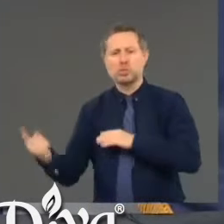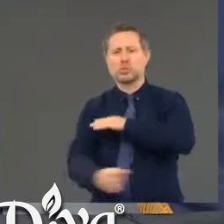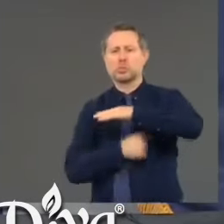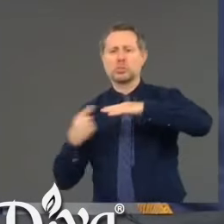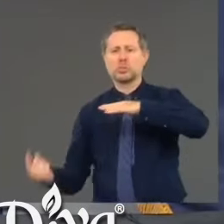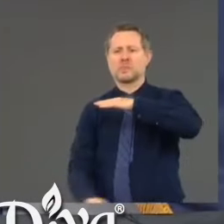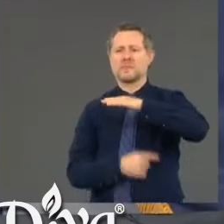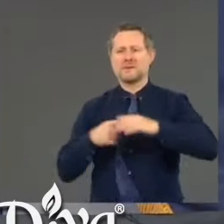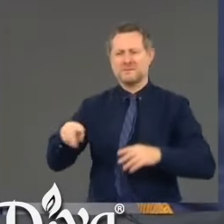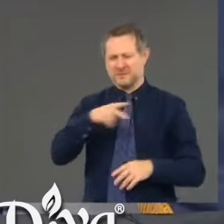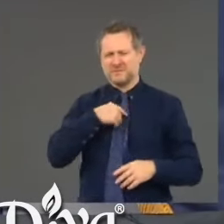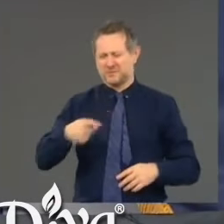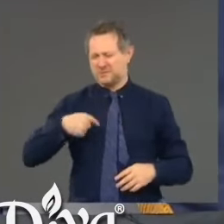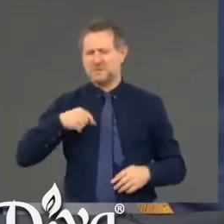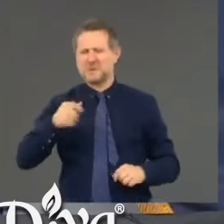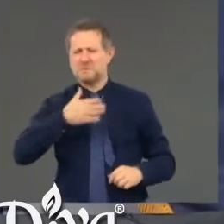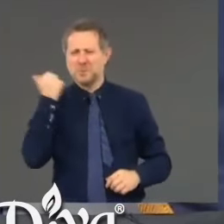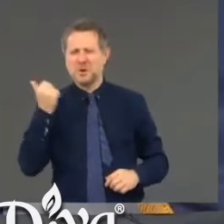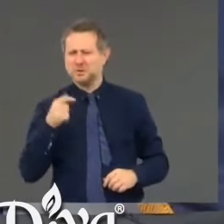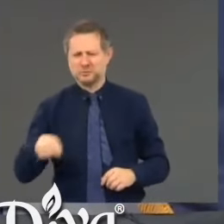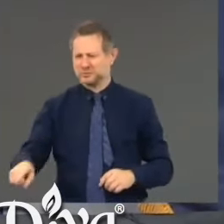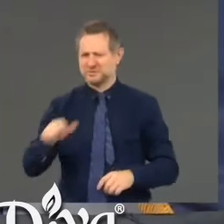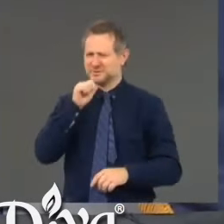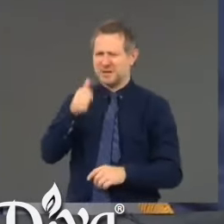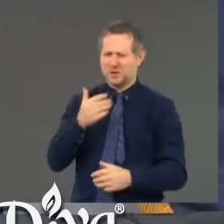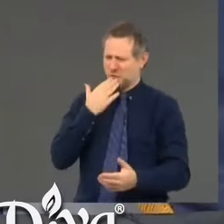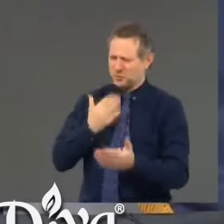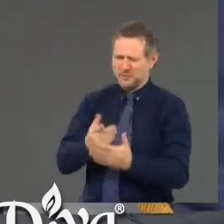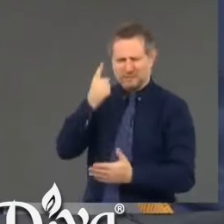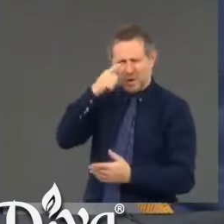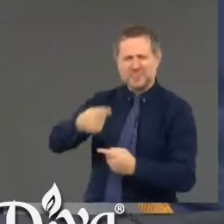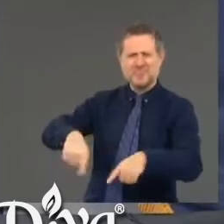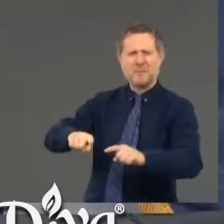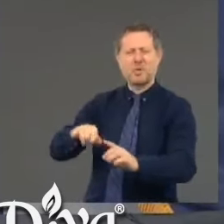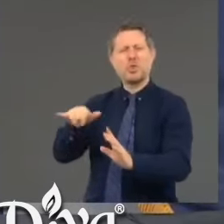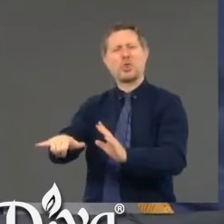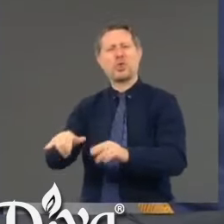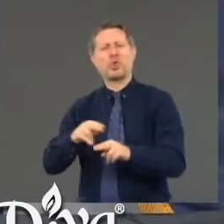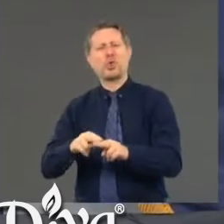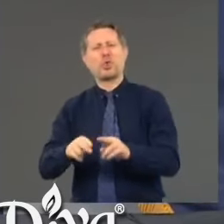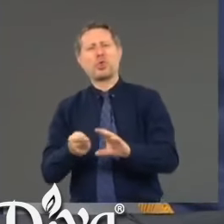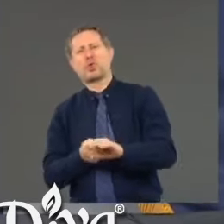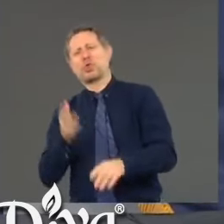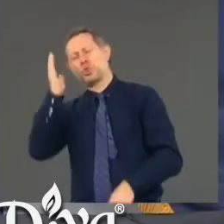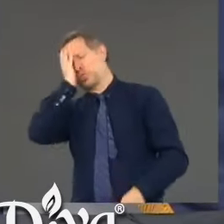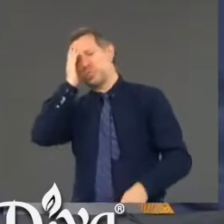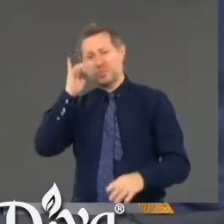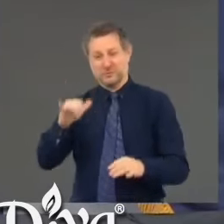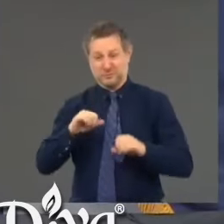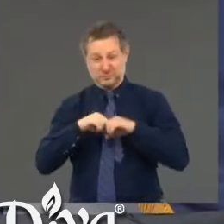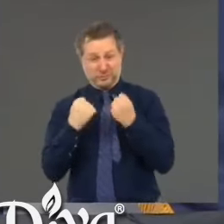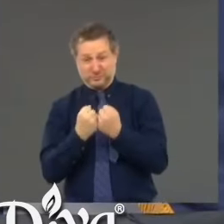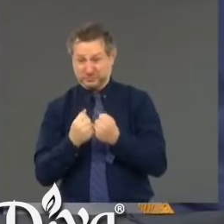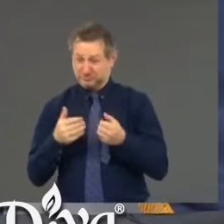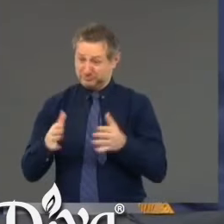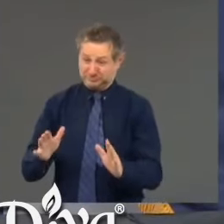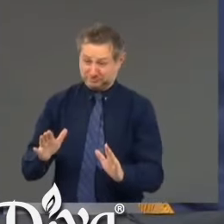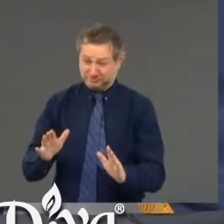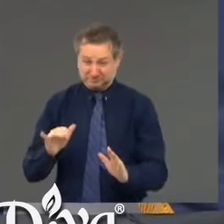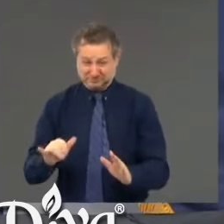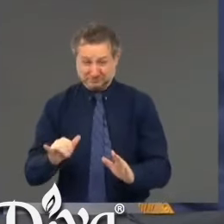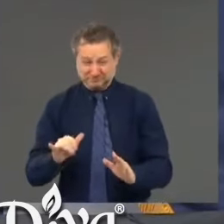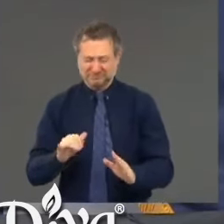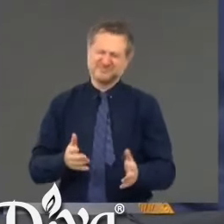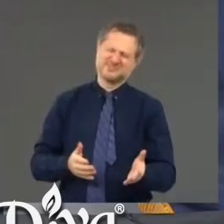not good for a homeless person. It's not who we are as a society. We're going to be good to you. We're going to let you sleep